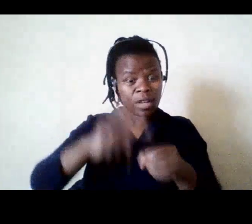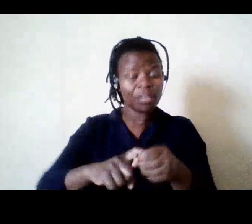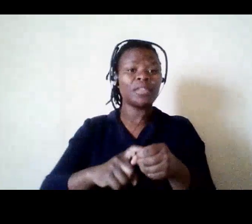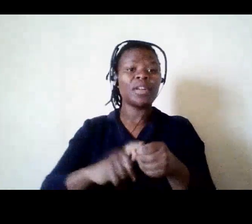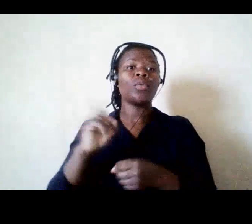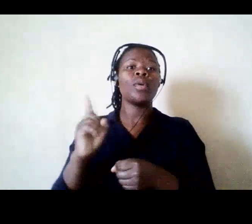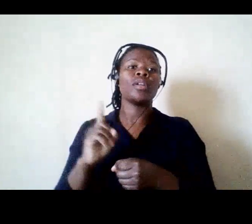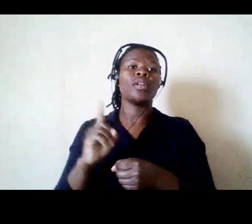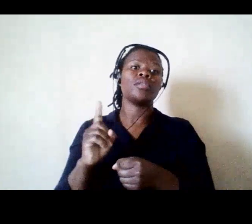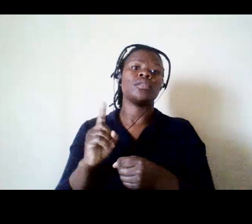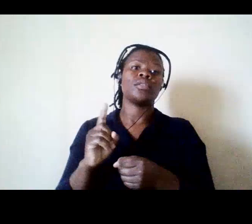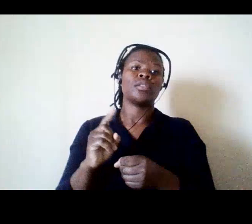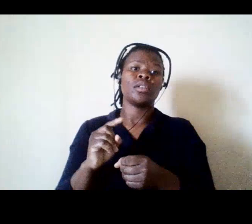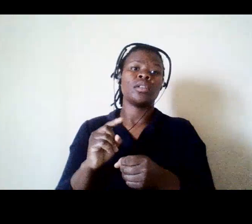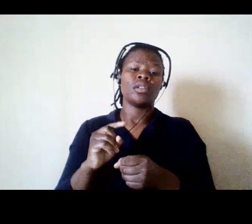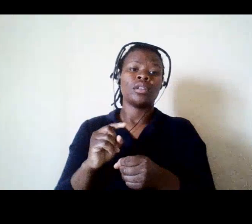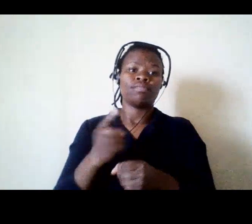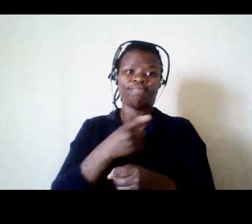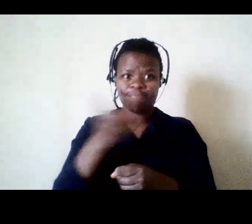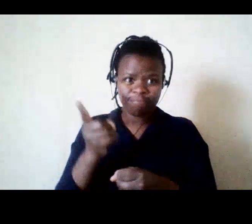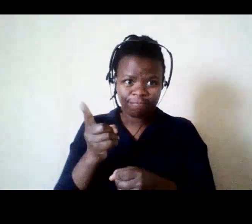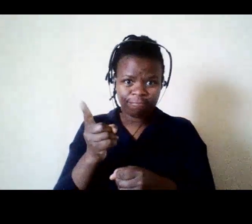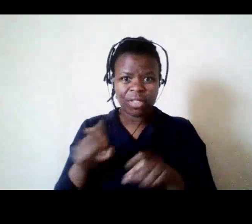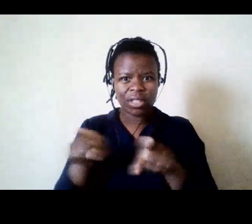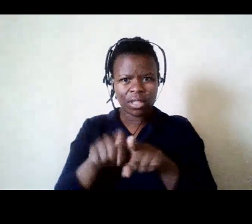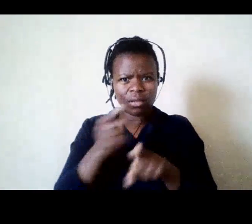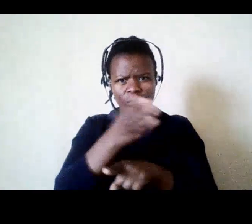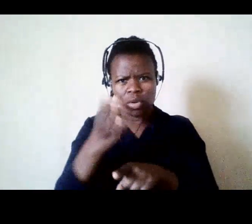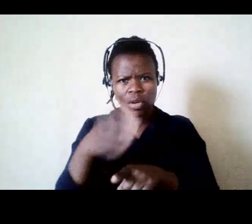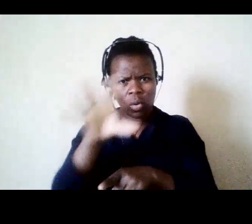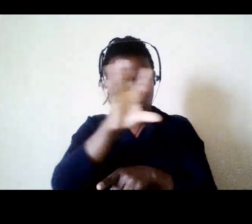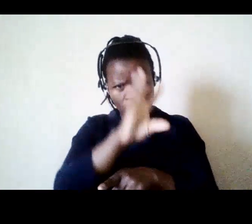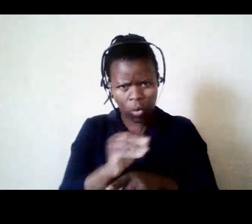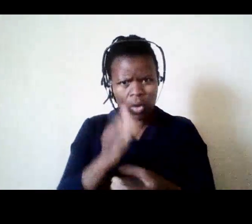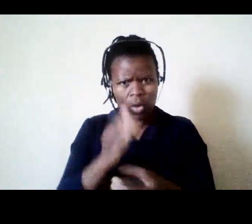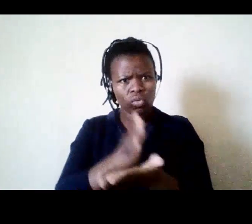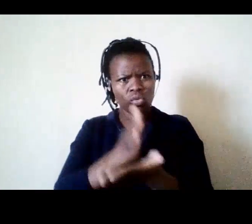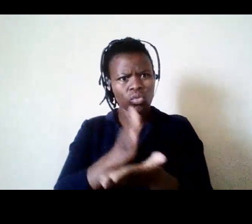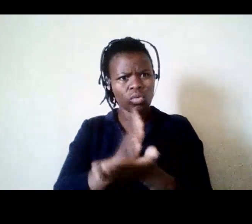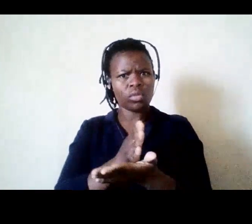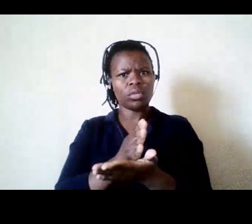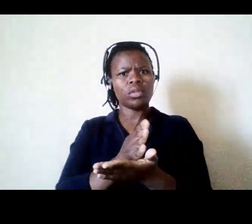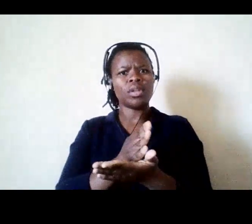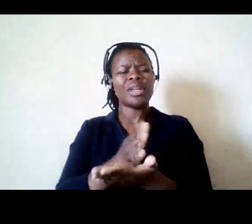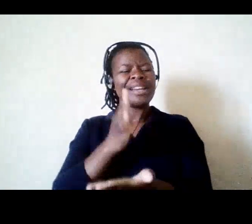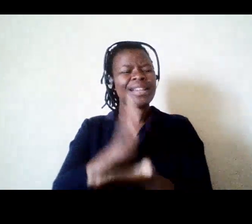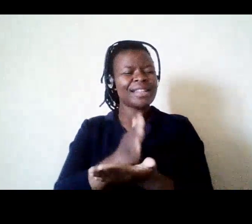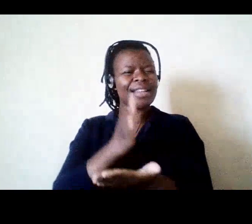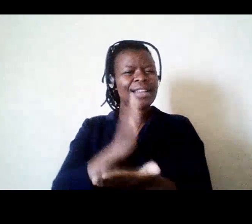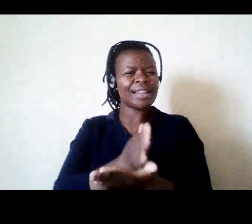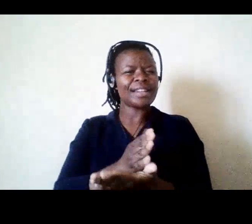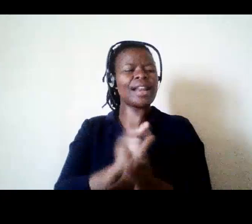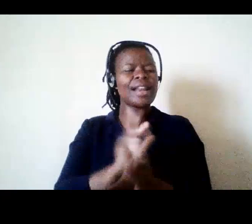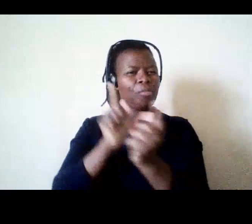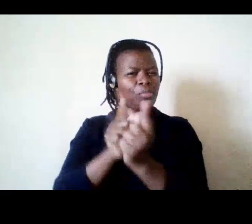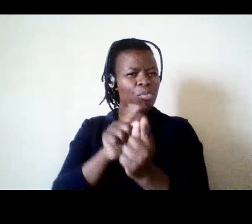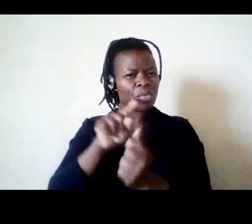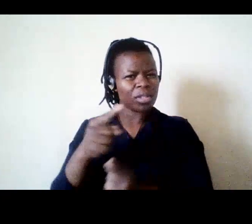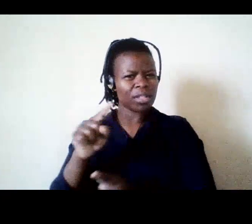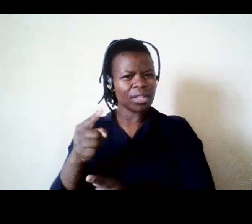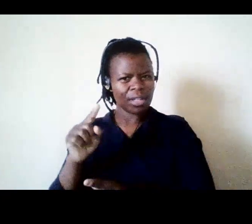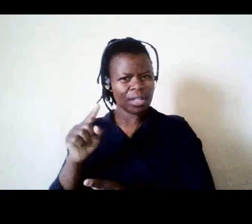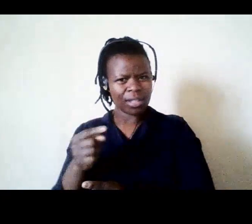for many, many years. This particular physiotherapist, as lovely as she was, she really approached things in